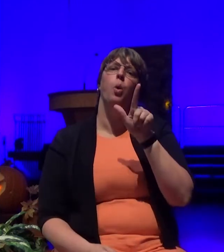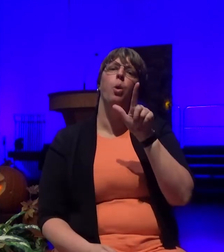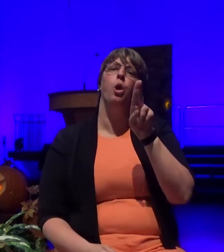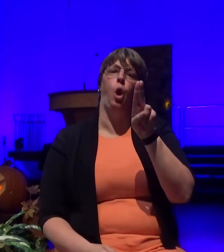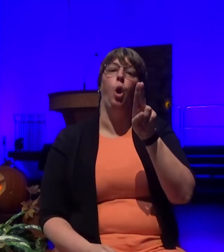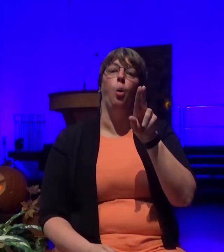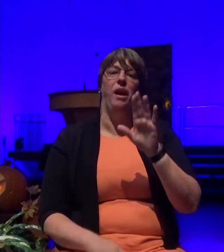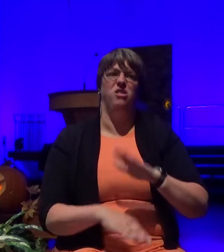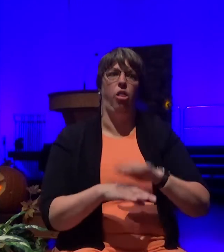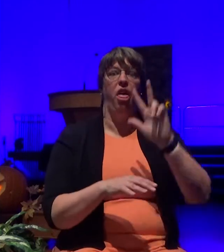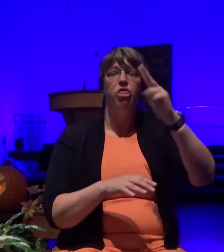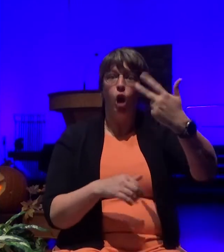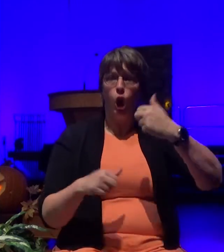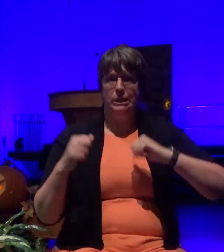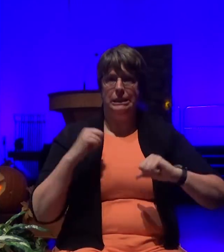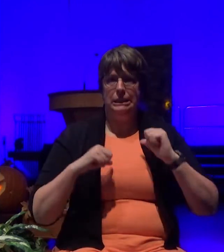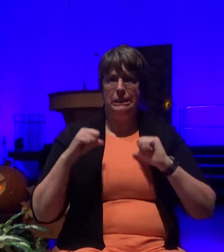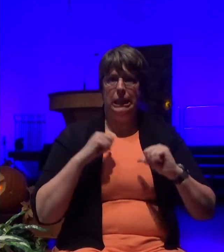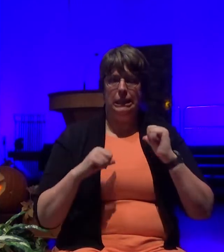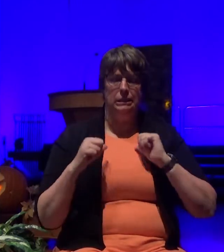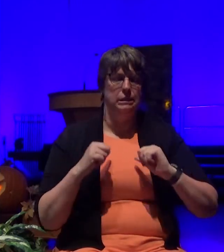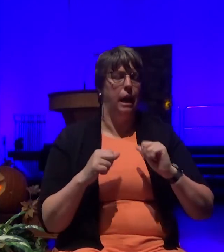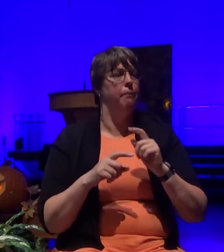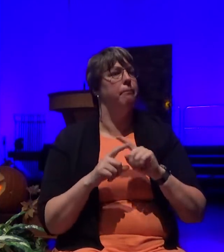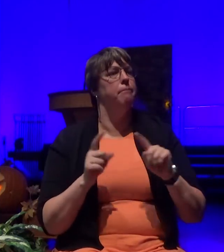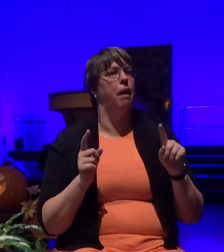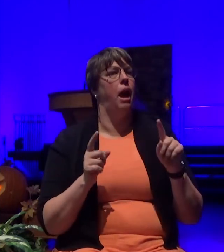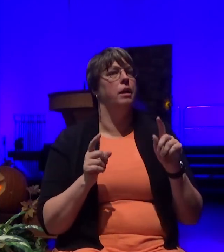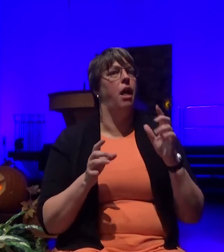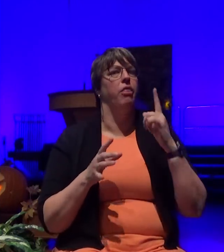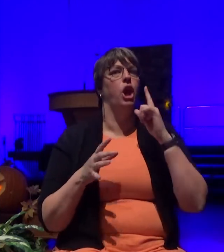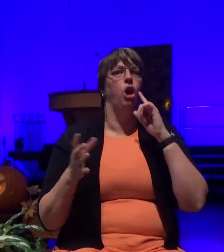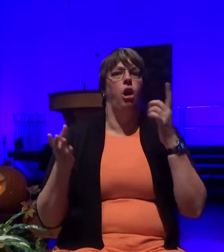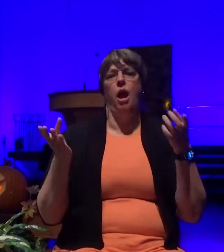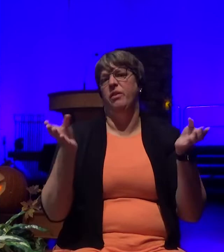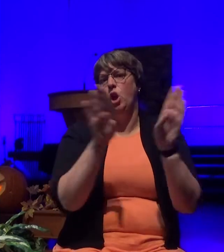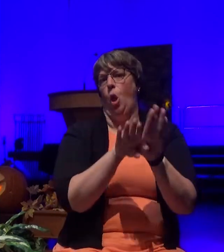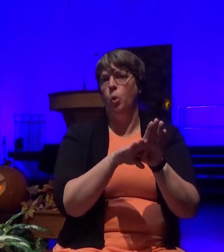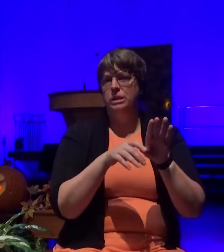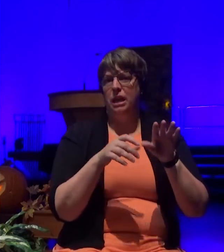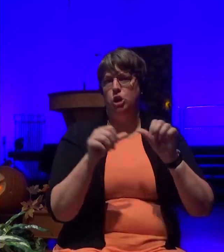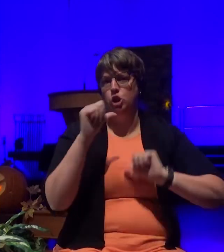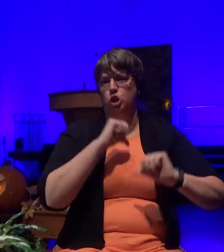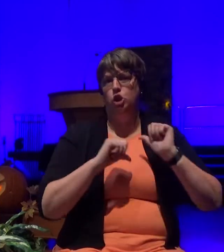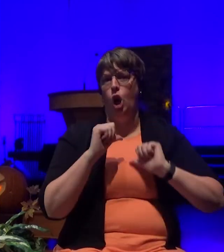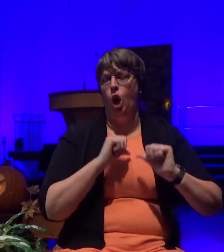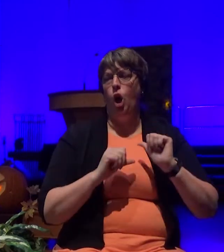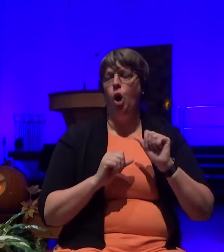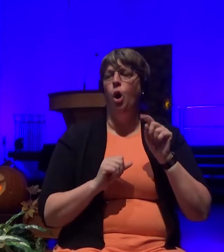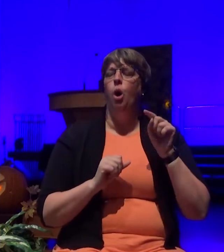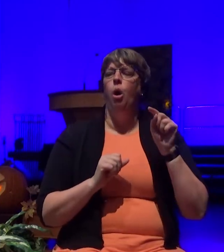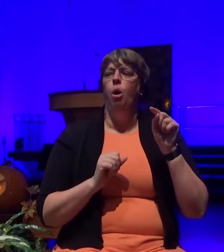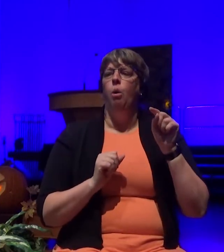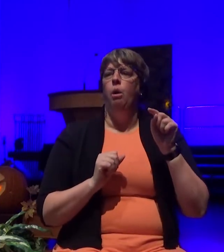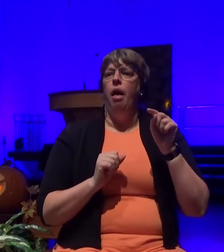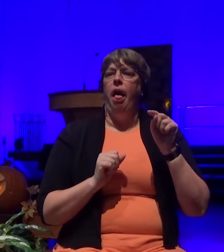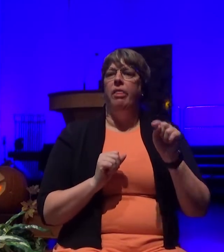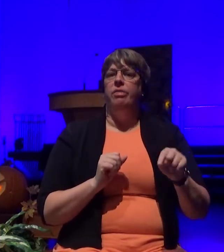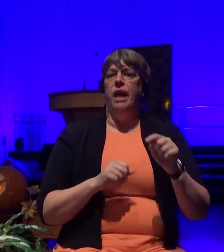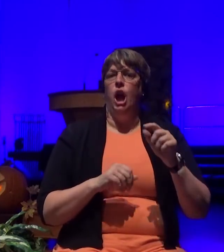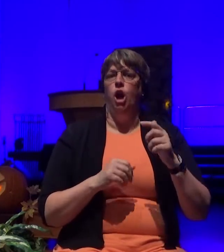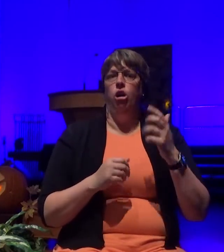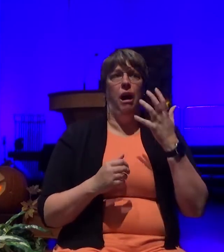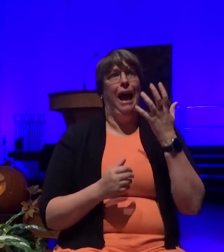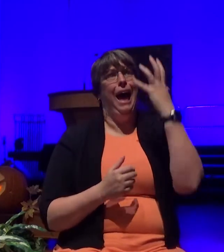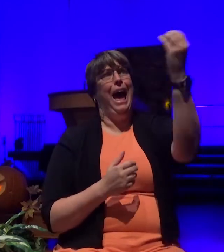show, they are a group of people traveling the universe, exploring other people, cultures